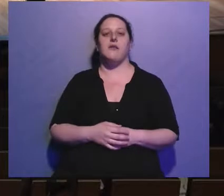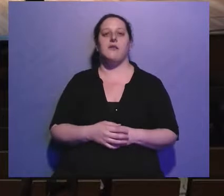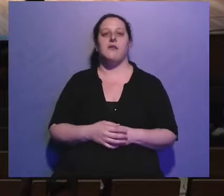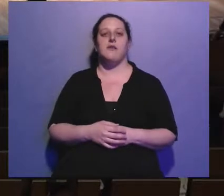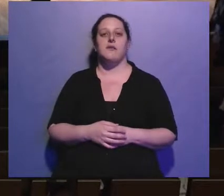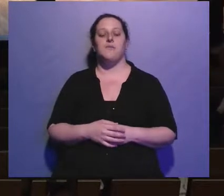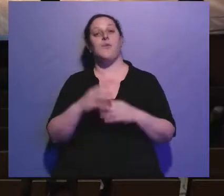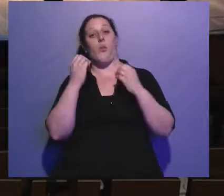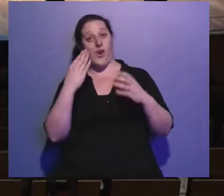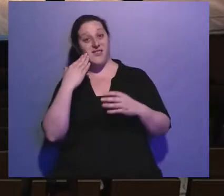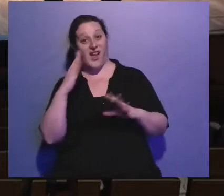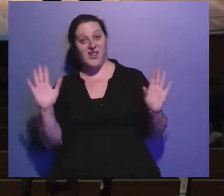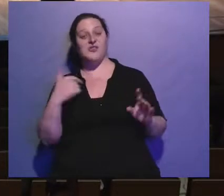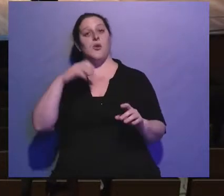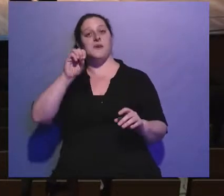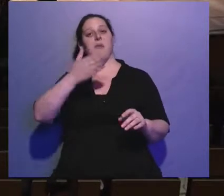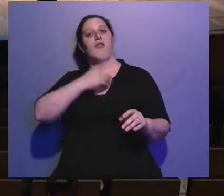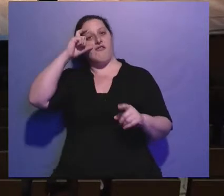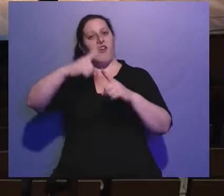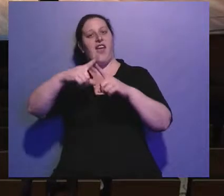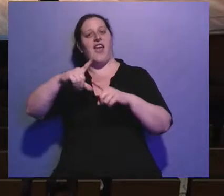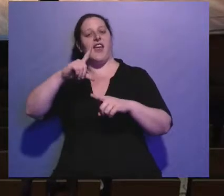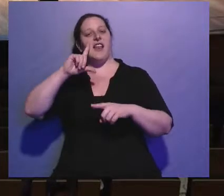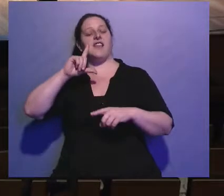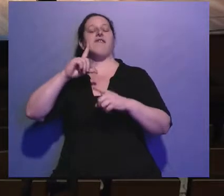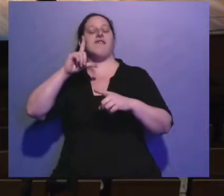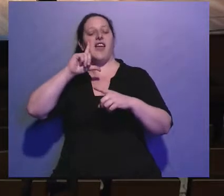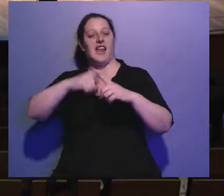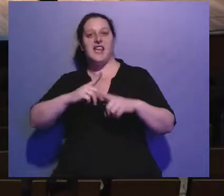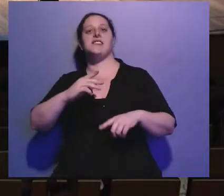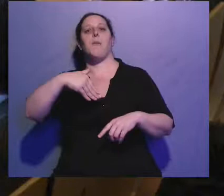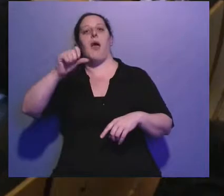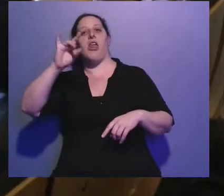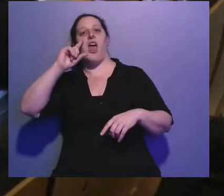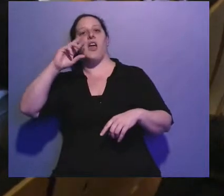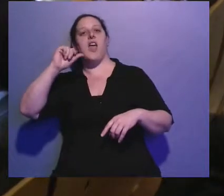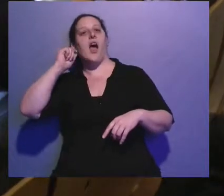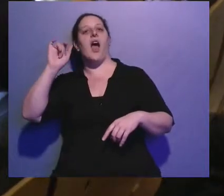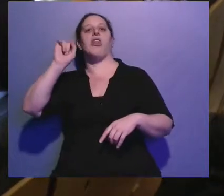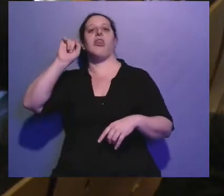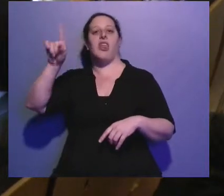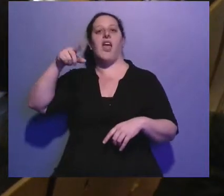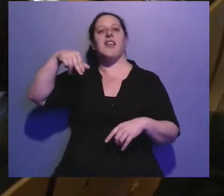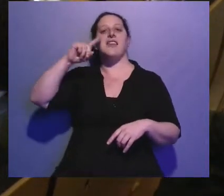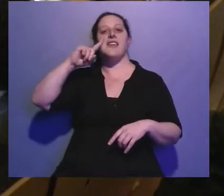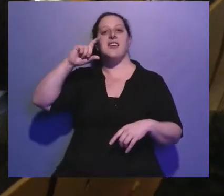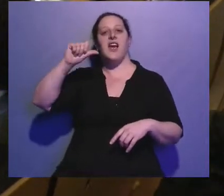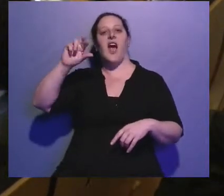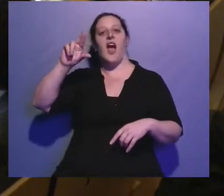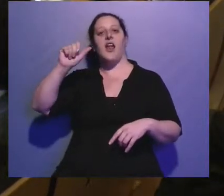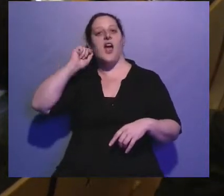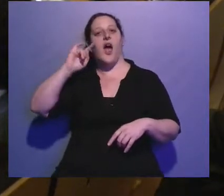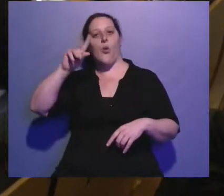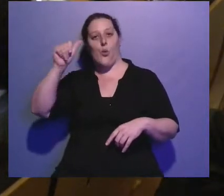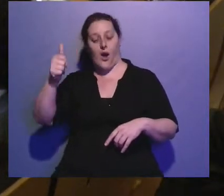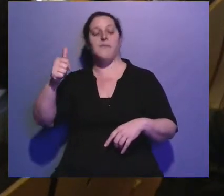Muy buenas tardes. Good afternoon. I'm Felix Madariaga. I come from Nicaragua, from the Institute of